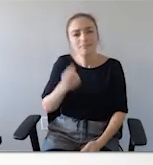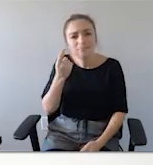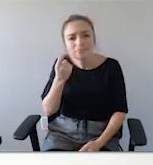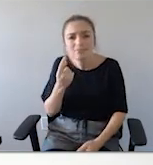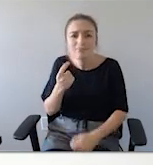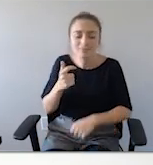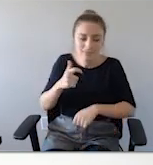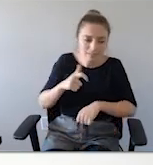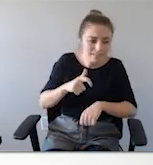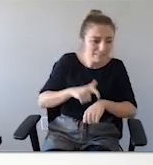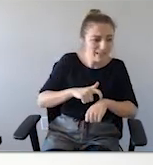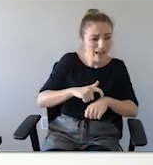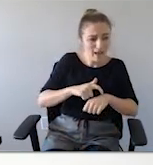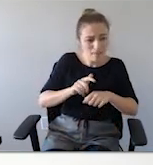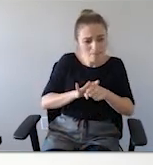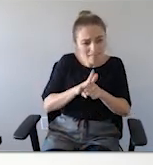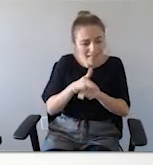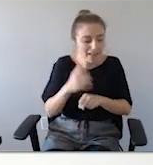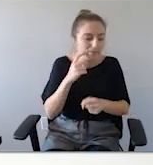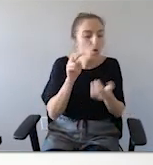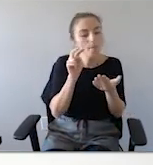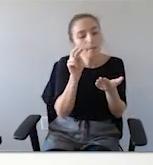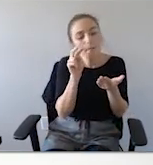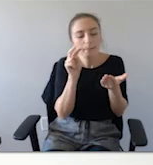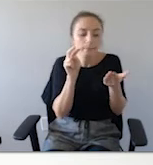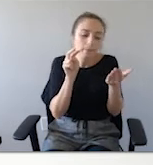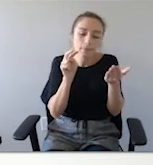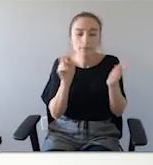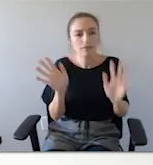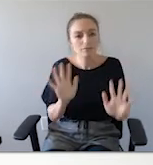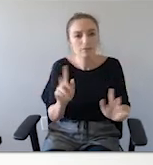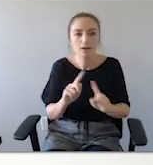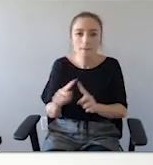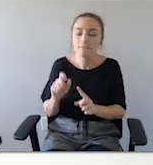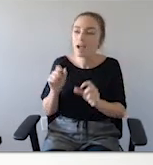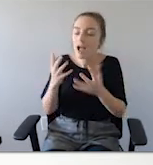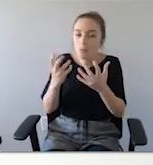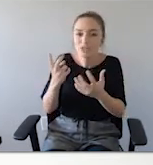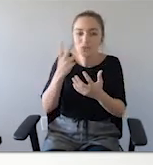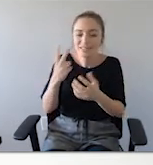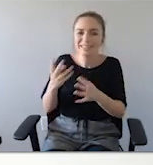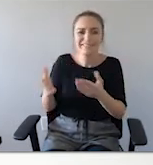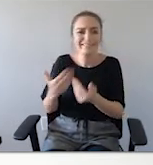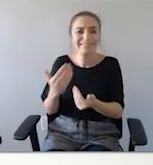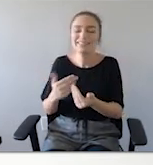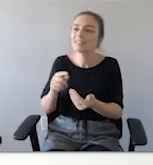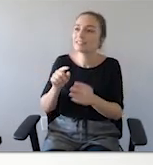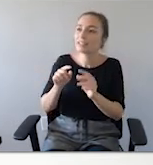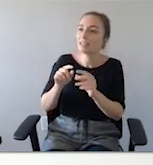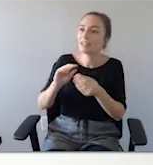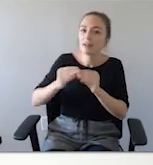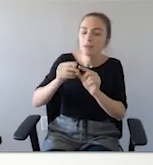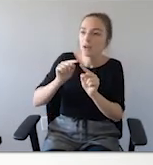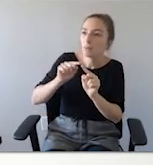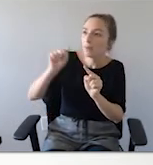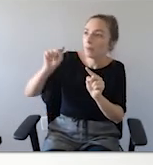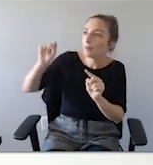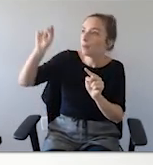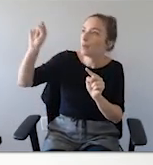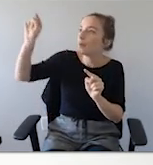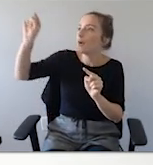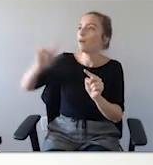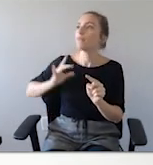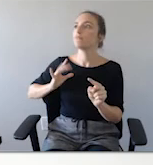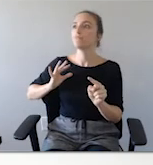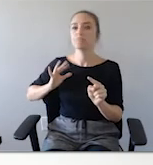seconds, and I can look at a graph and see that line going up. Don't want to see the line go flatlining. I had one parent, when they presented the